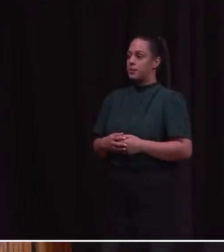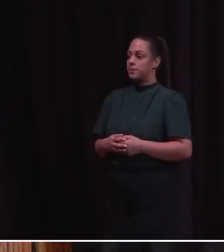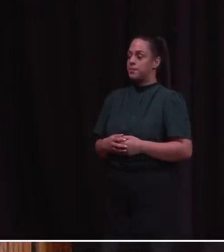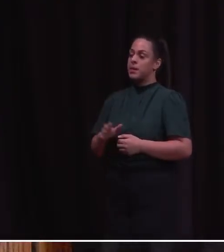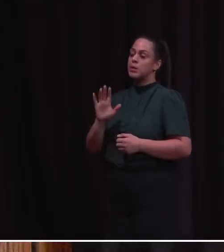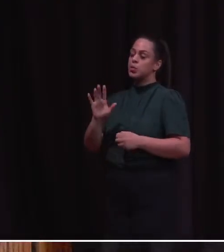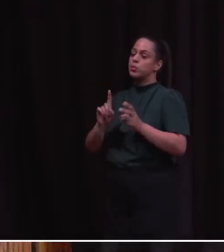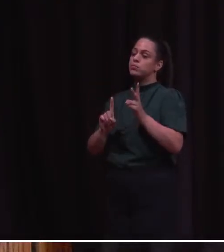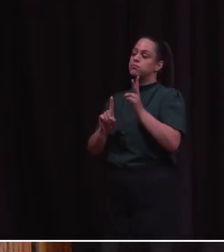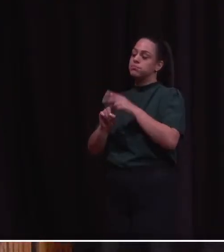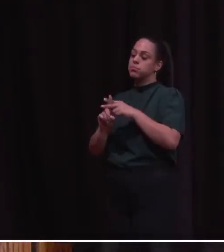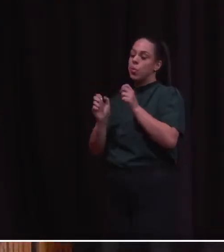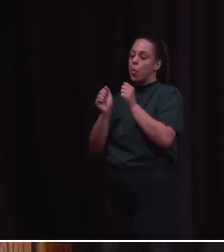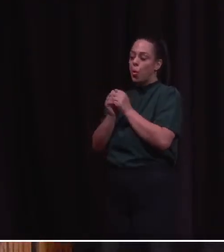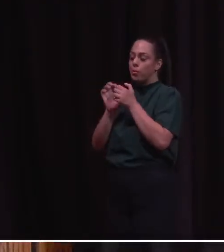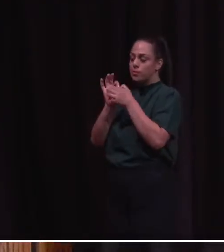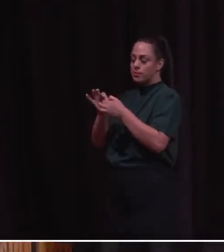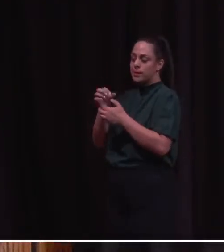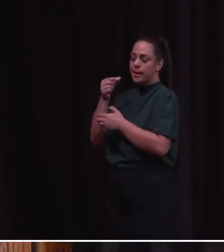gender.